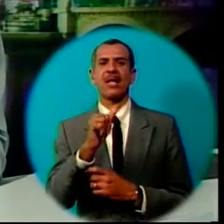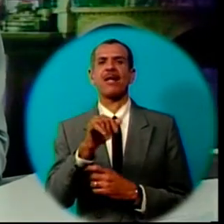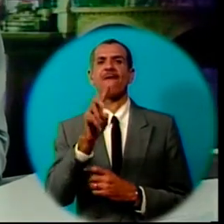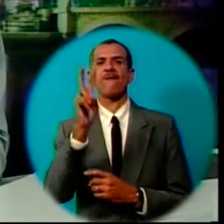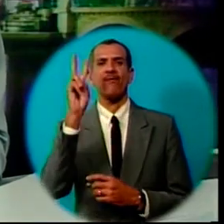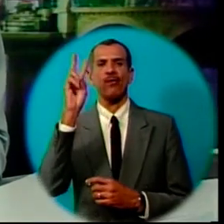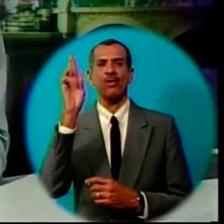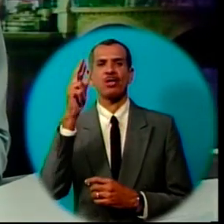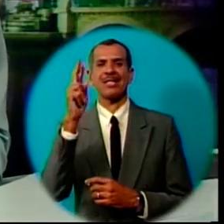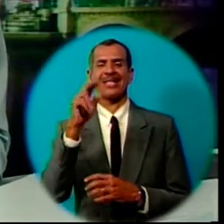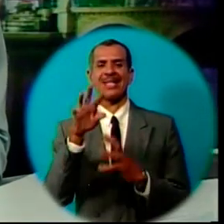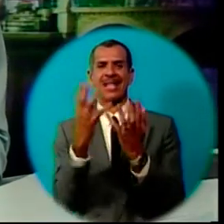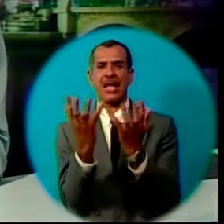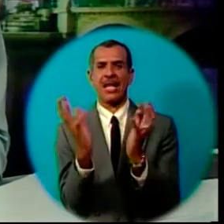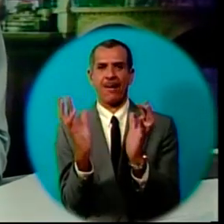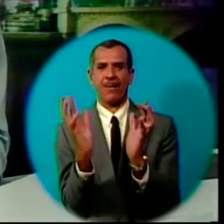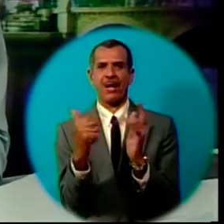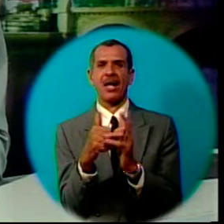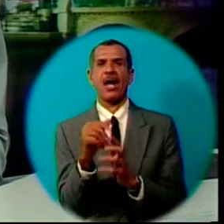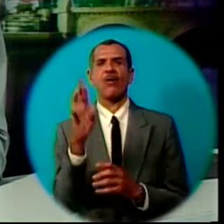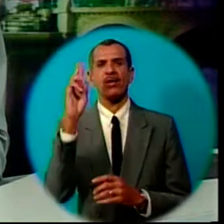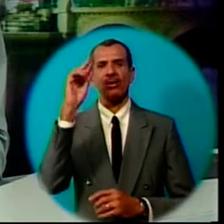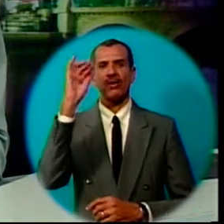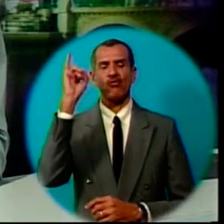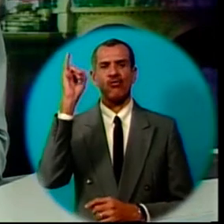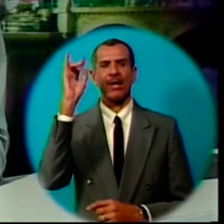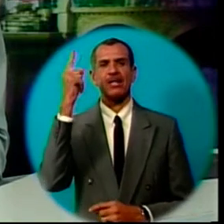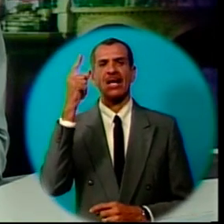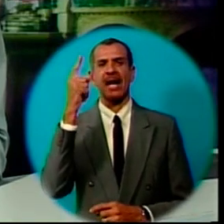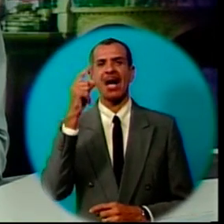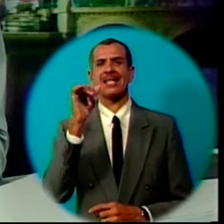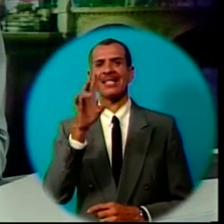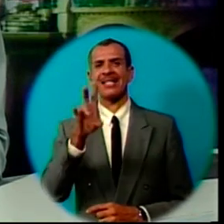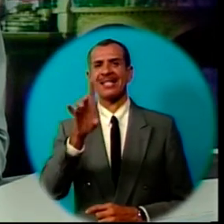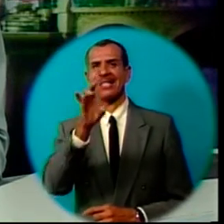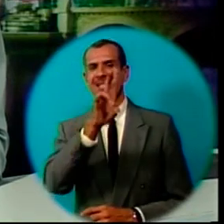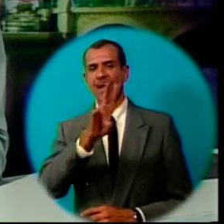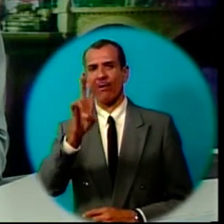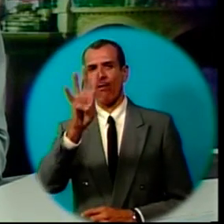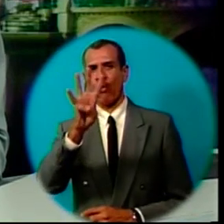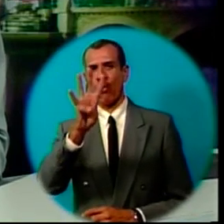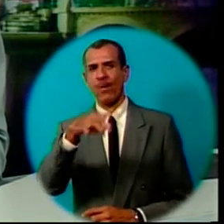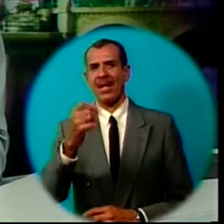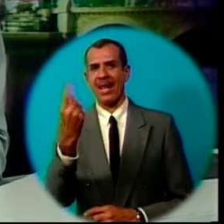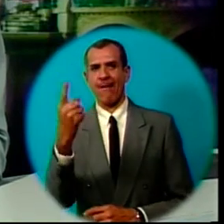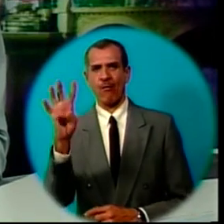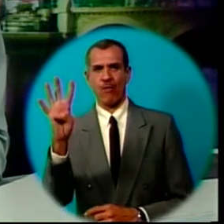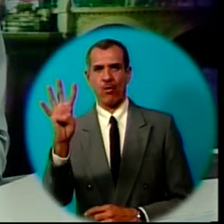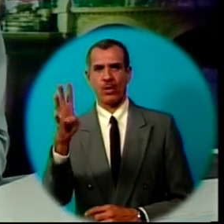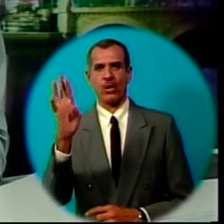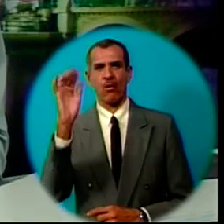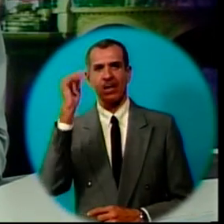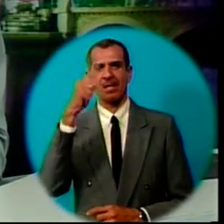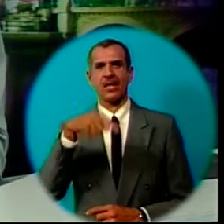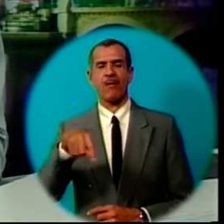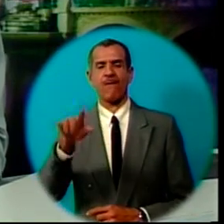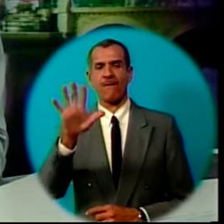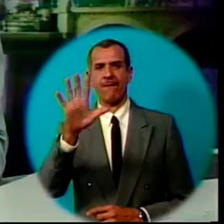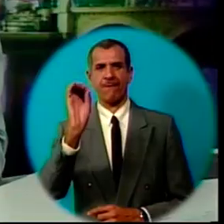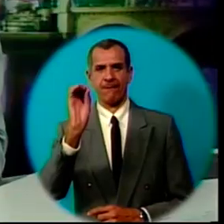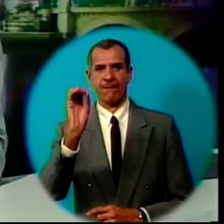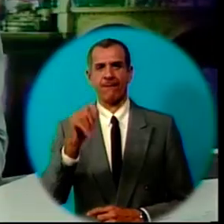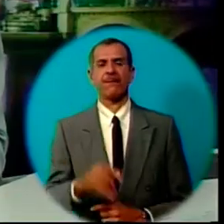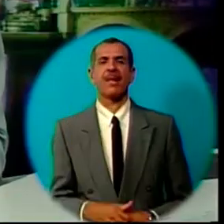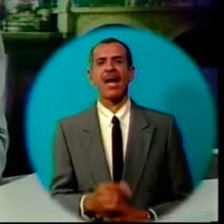Stadium. Also among the runs was Rajendra Chandrika, who made 74 with 11 fours. Roston Chase also hit a half-century. He's